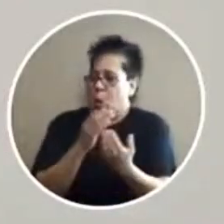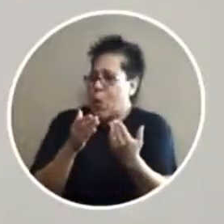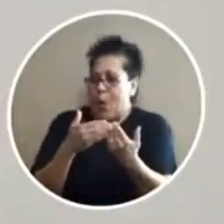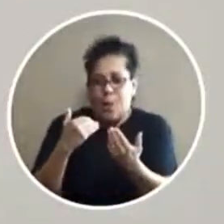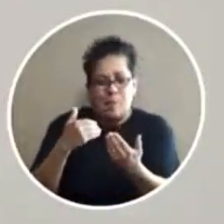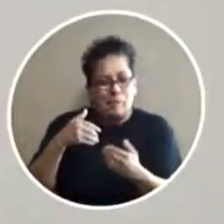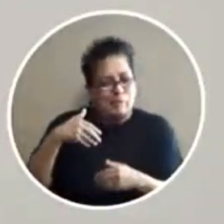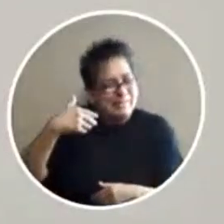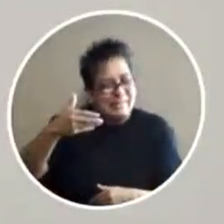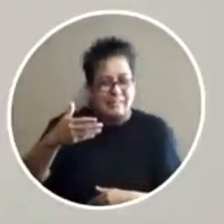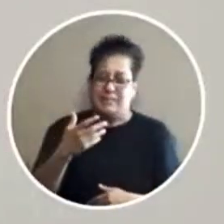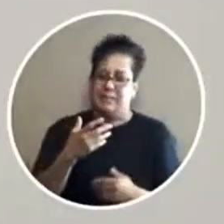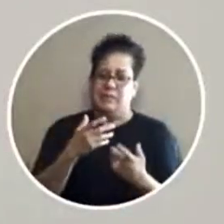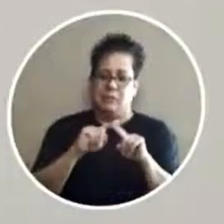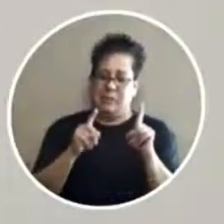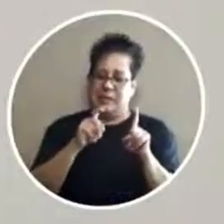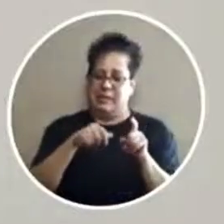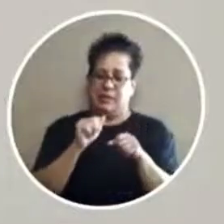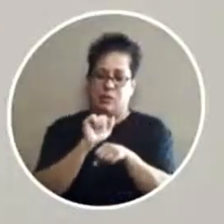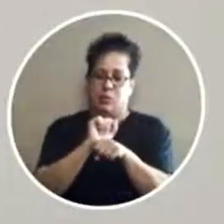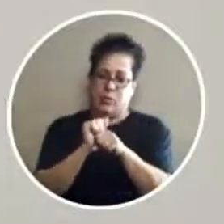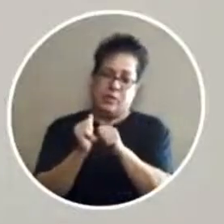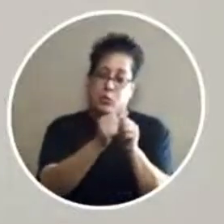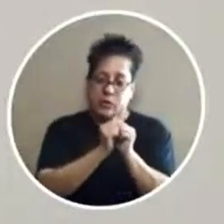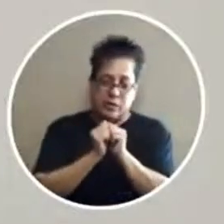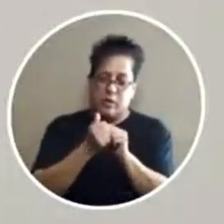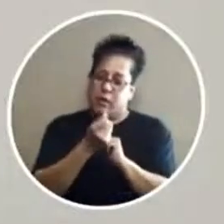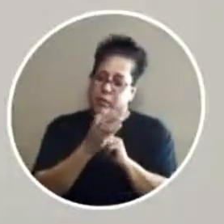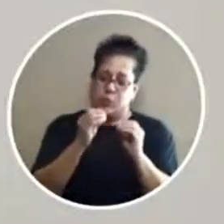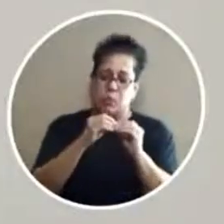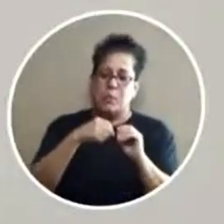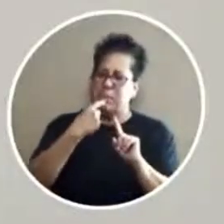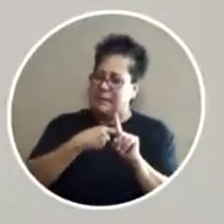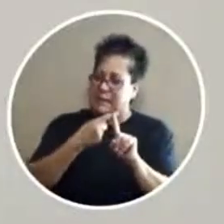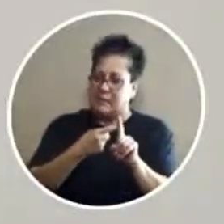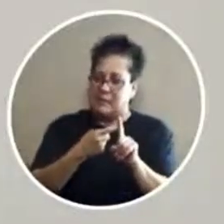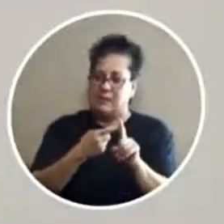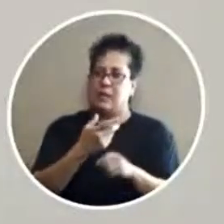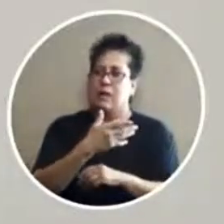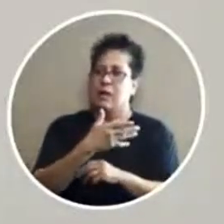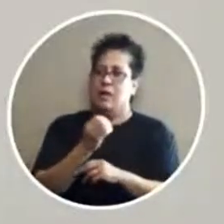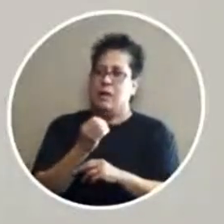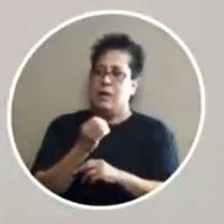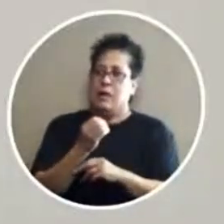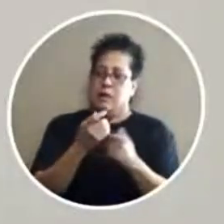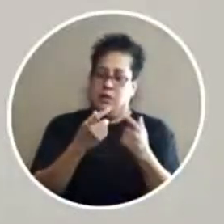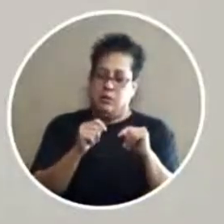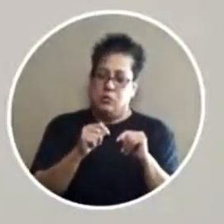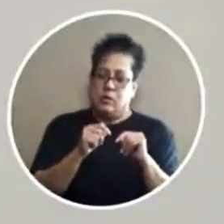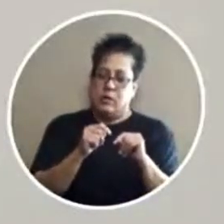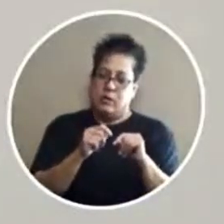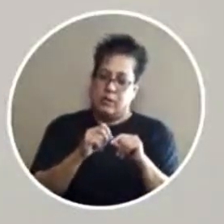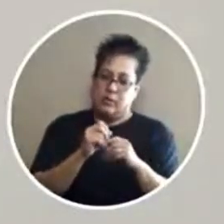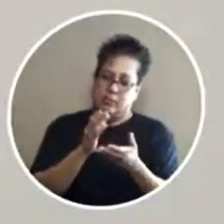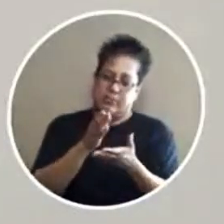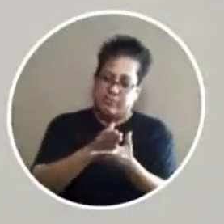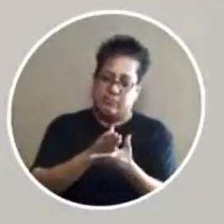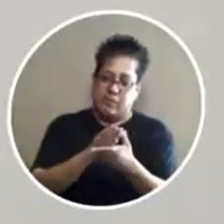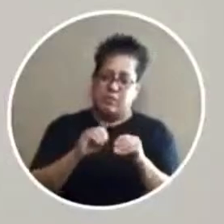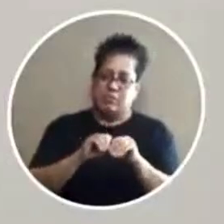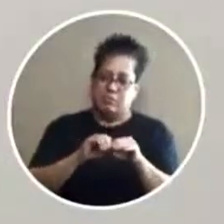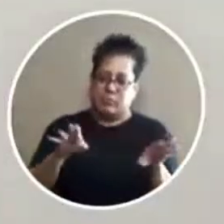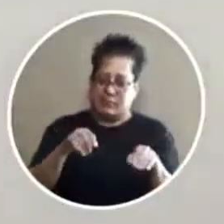we just need to work together for a few more months to defeat the COVID-19 in our community.